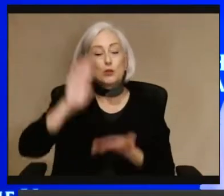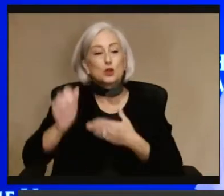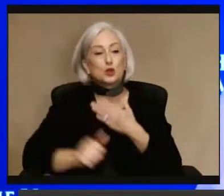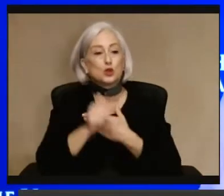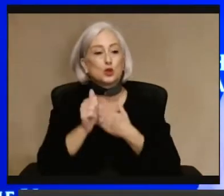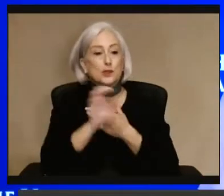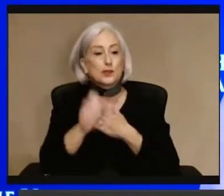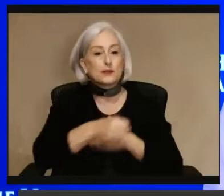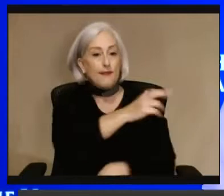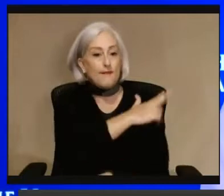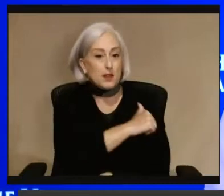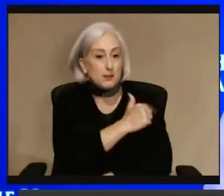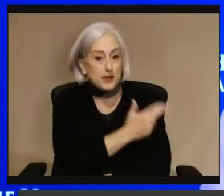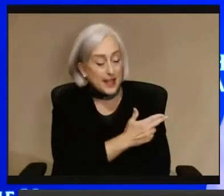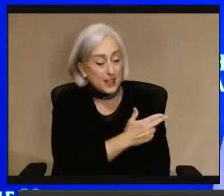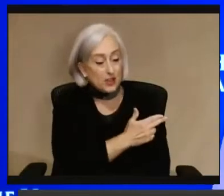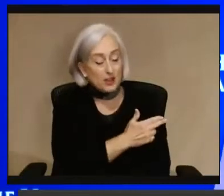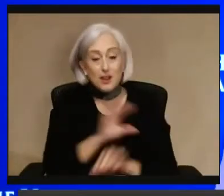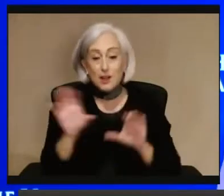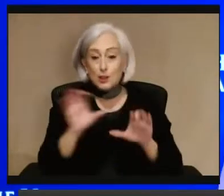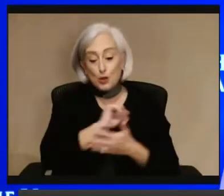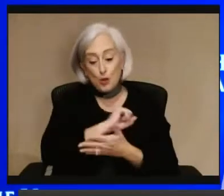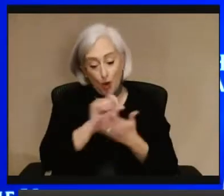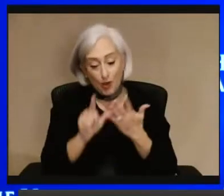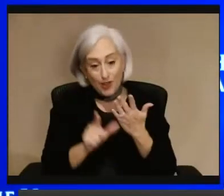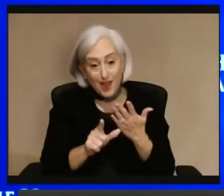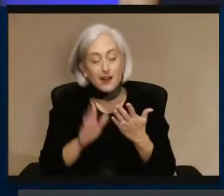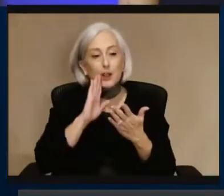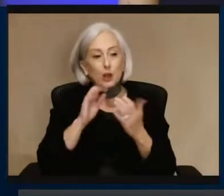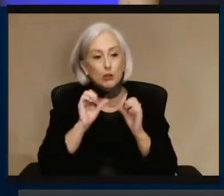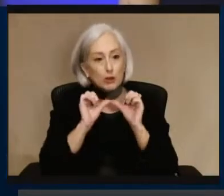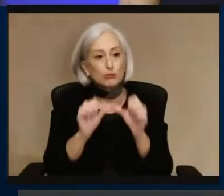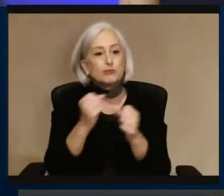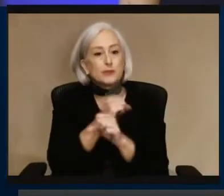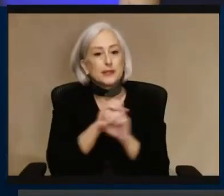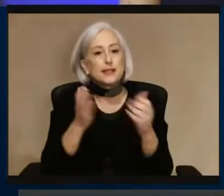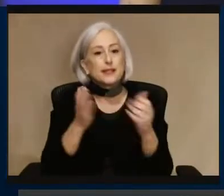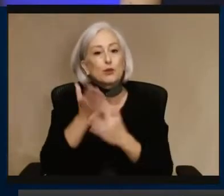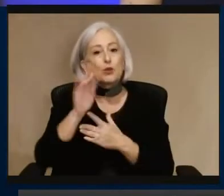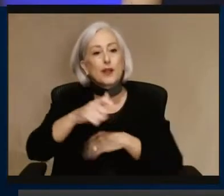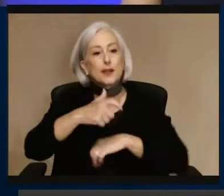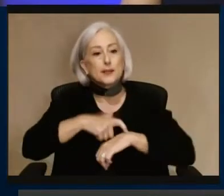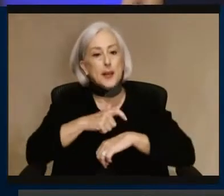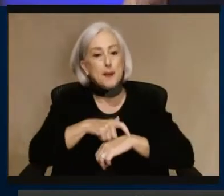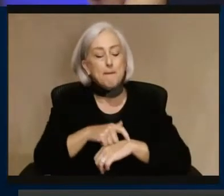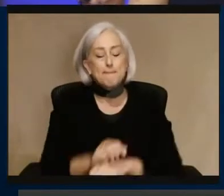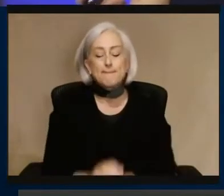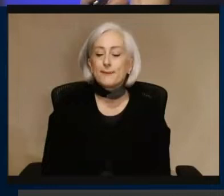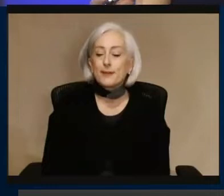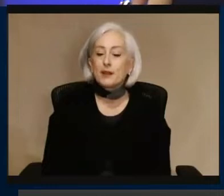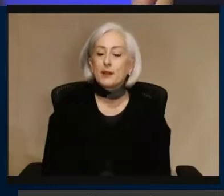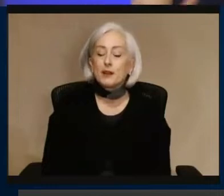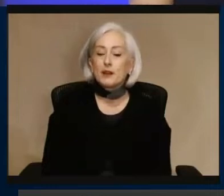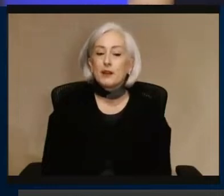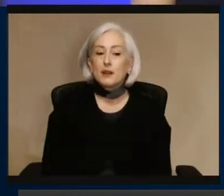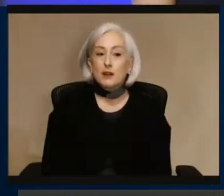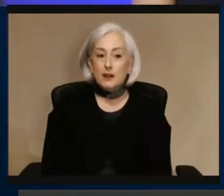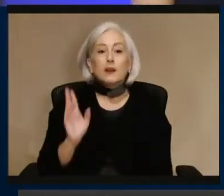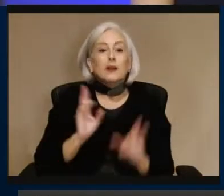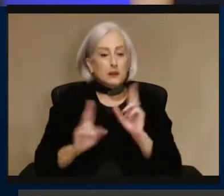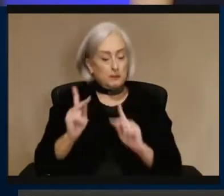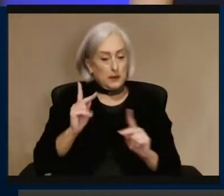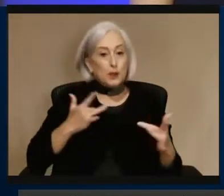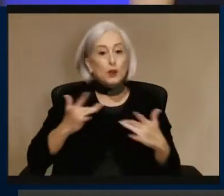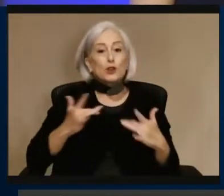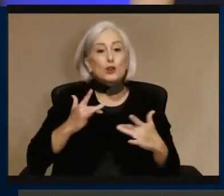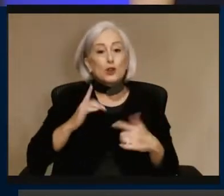those things, and I think you will continue to be safe throughout that time. So as people their concern about COVID continues